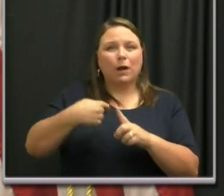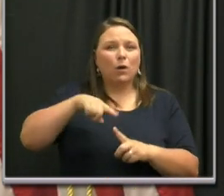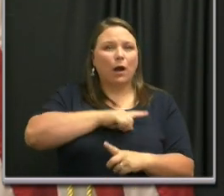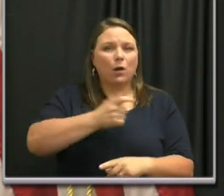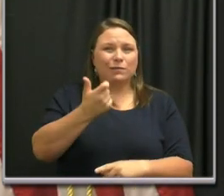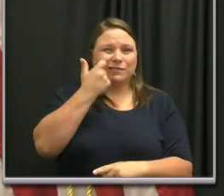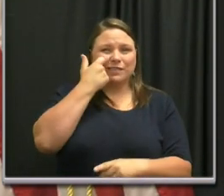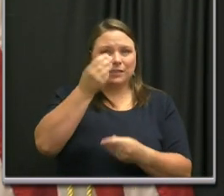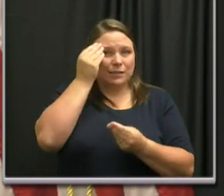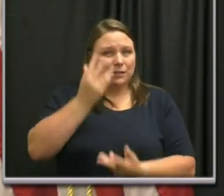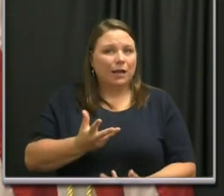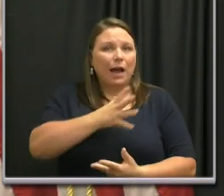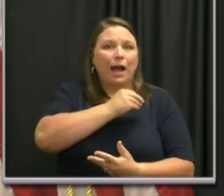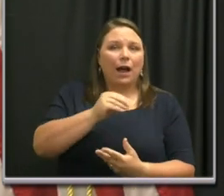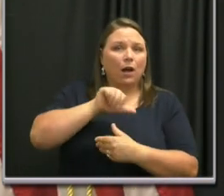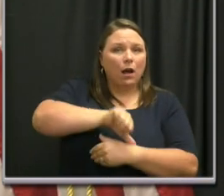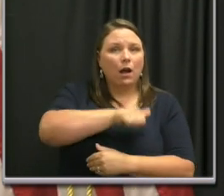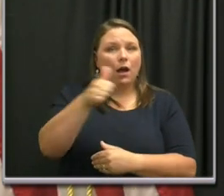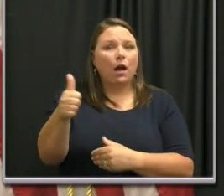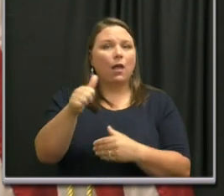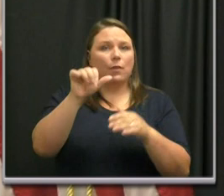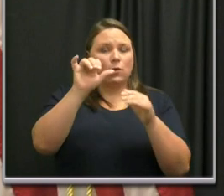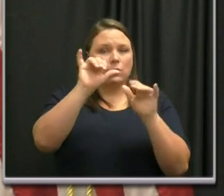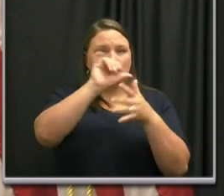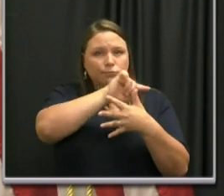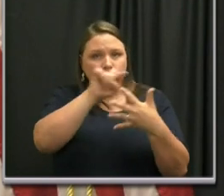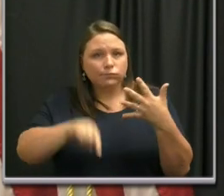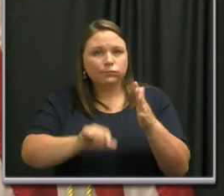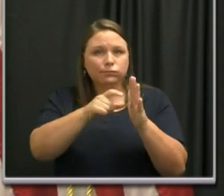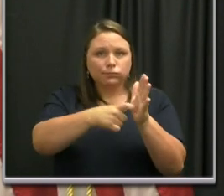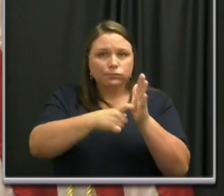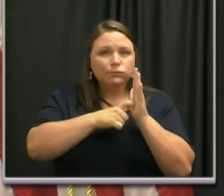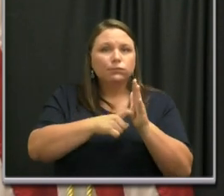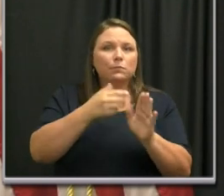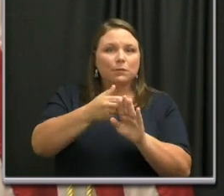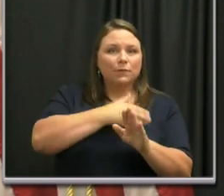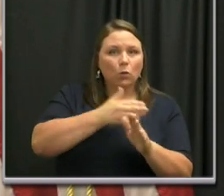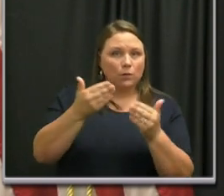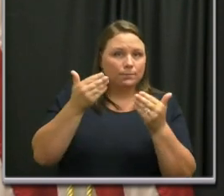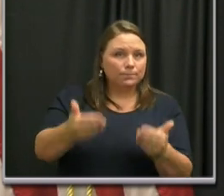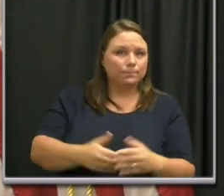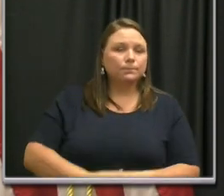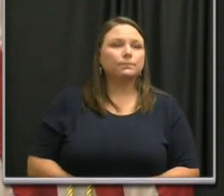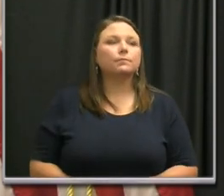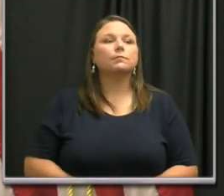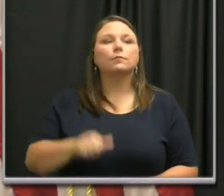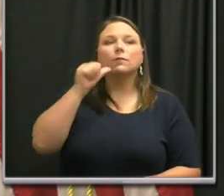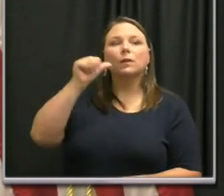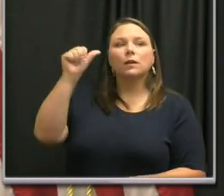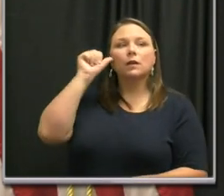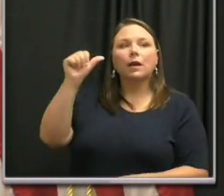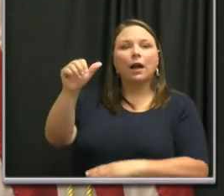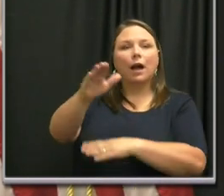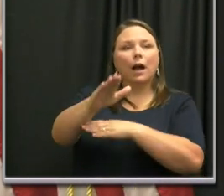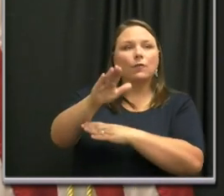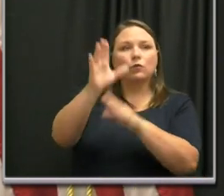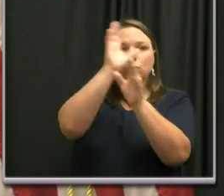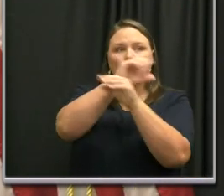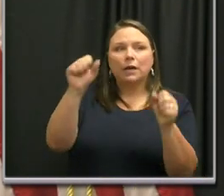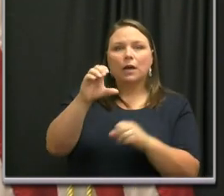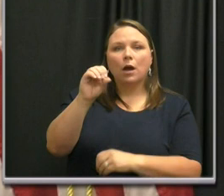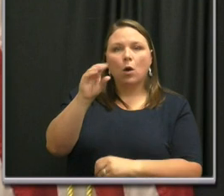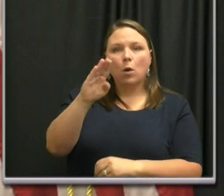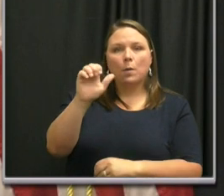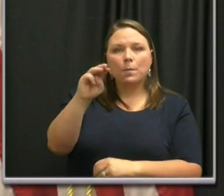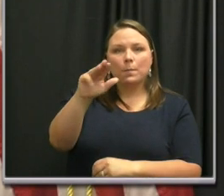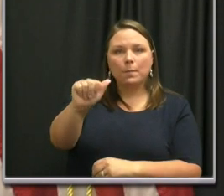data and related health metrics momentarily. Now, yesterday afternoon, President Obama challenged